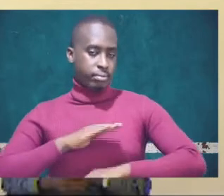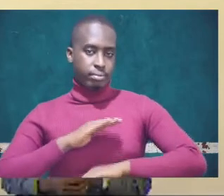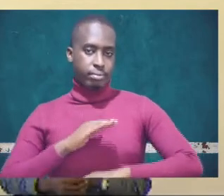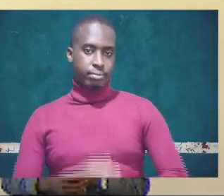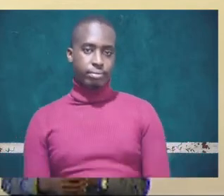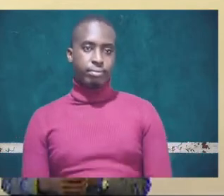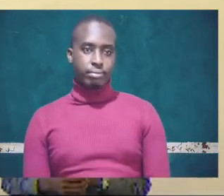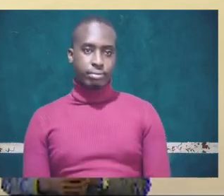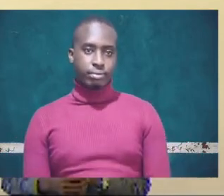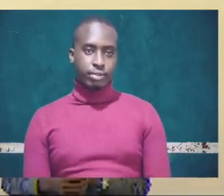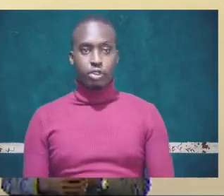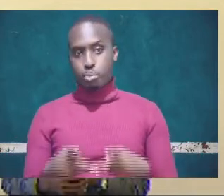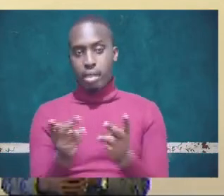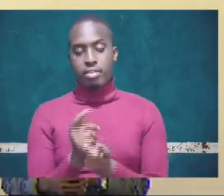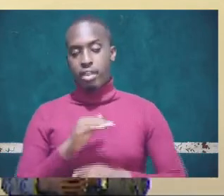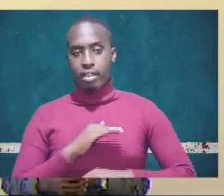Yes.